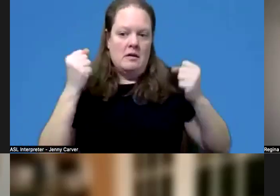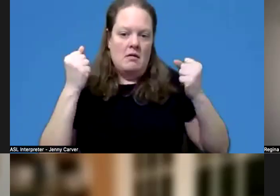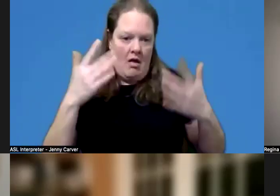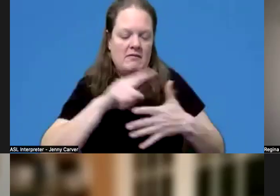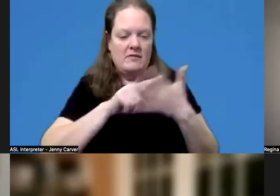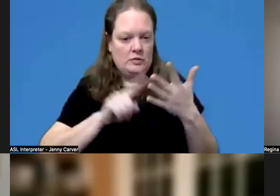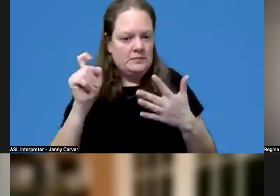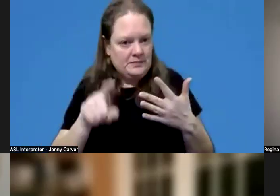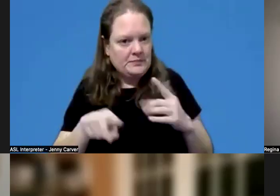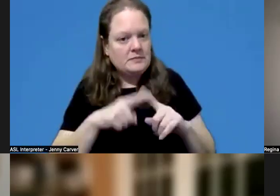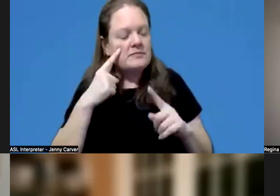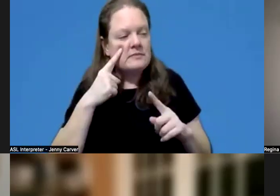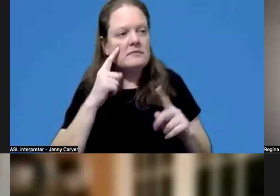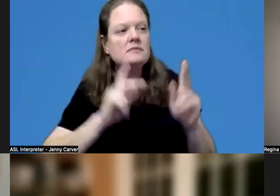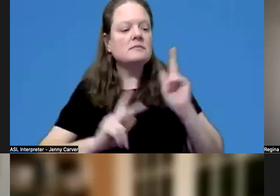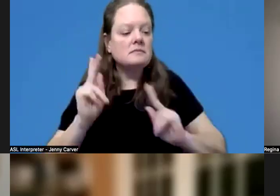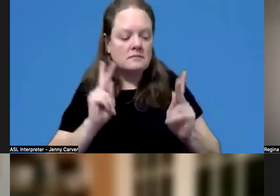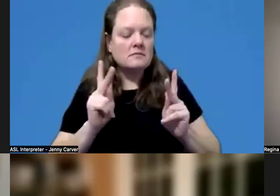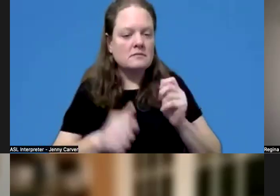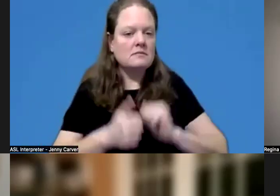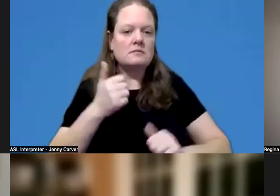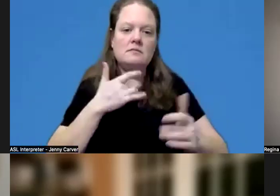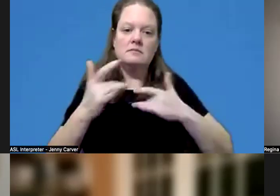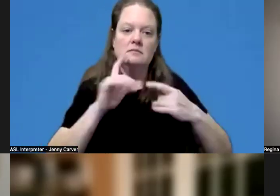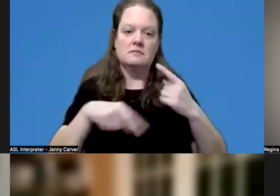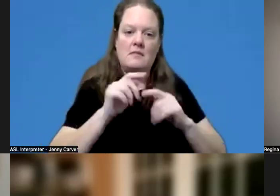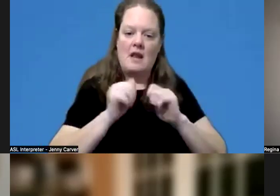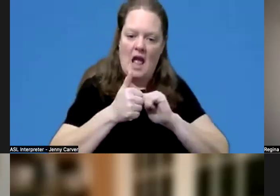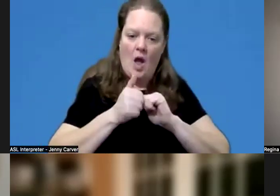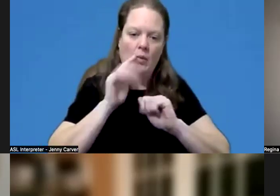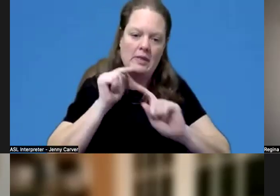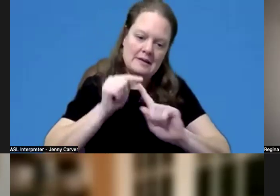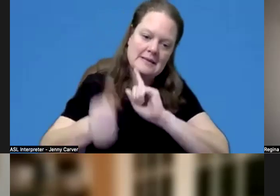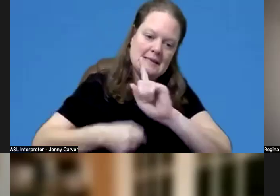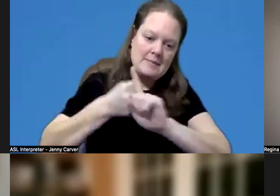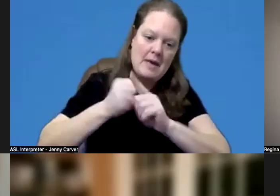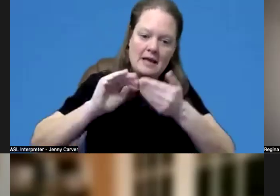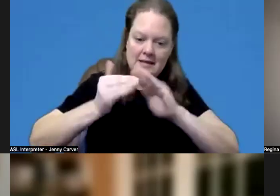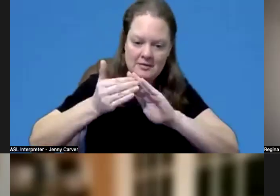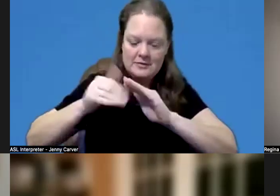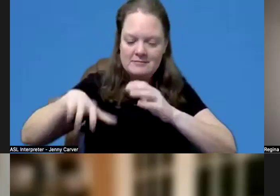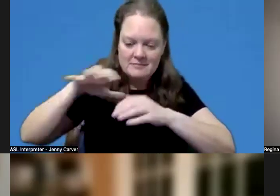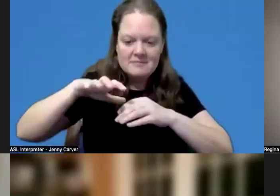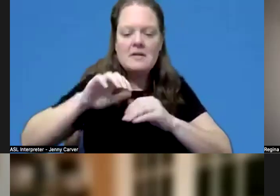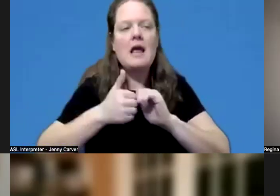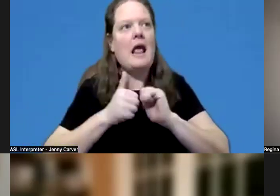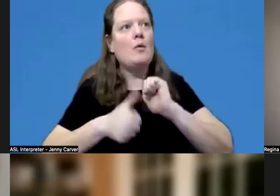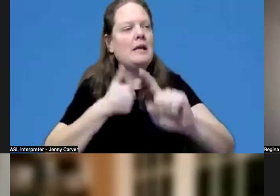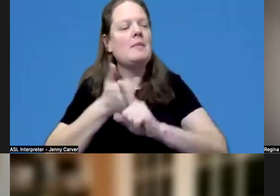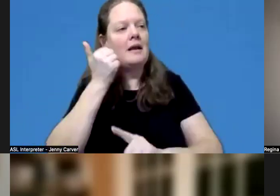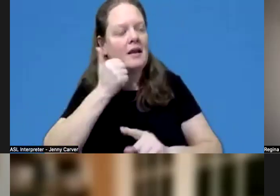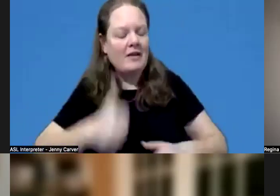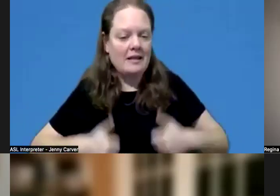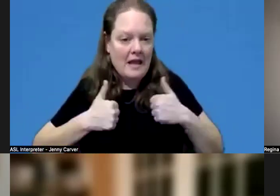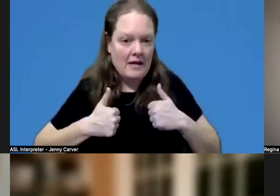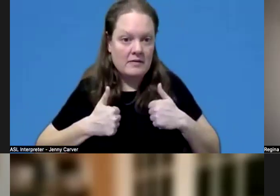But I think people are mostly concerned about how is this going to impact our neighborhood and how is it going to impact our day-to-day lives? And